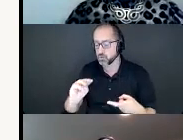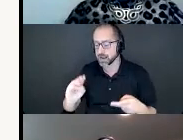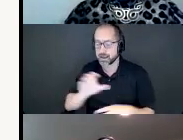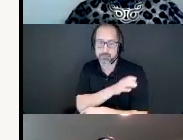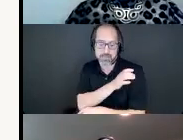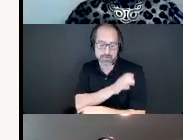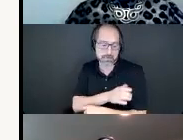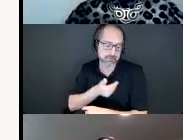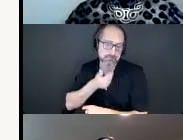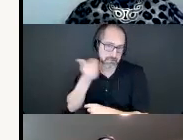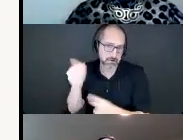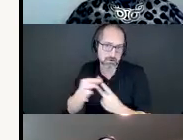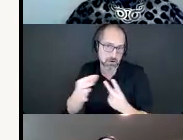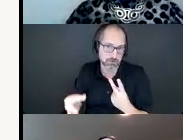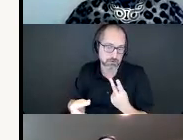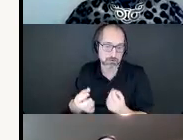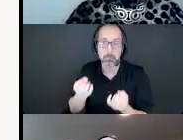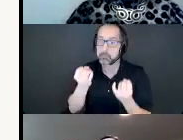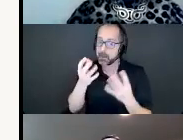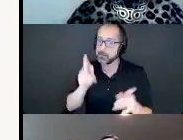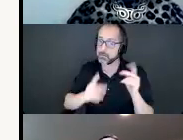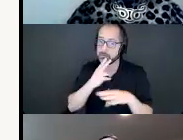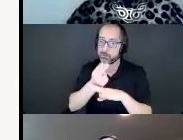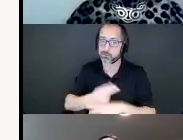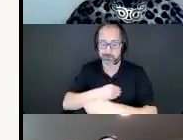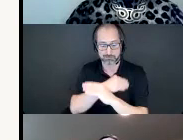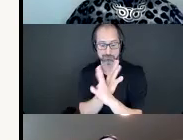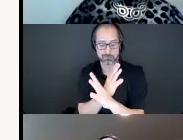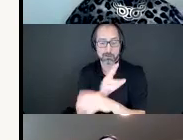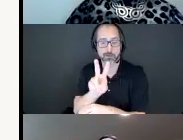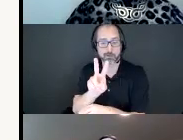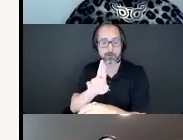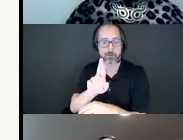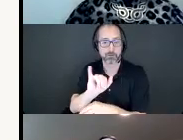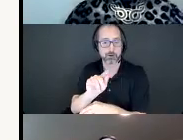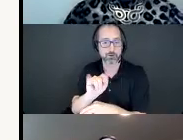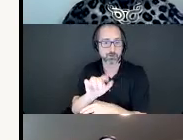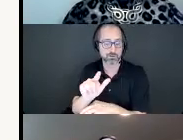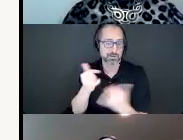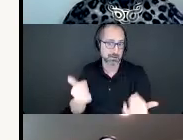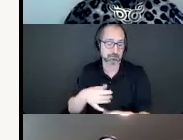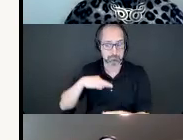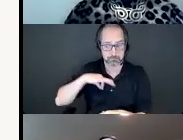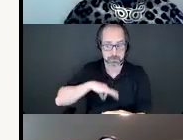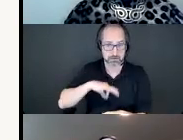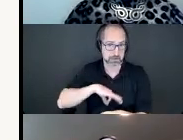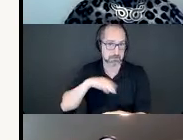and many of them are doing virtual now, so that's a bonus for older adults. And I see most of the